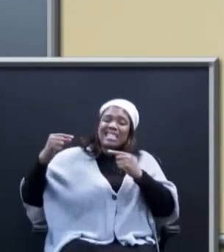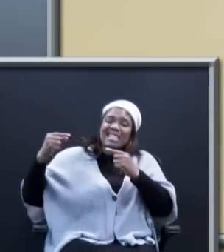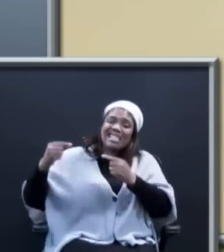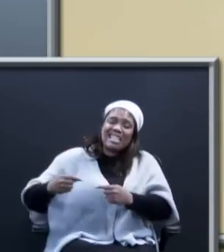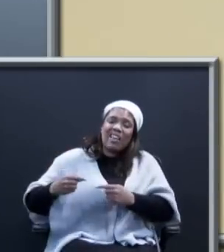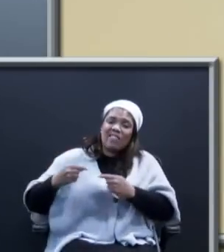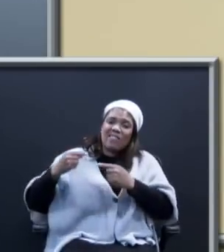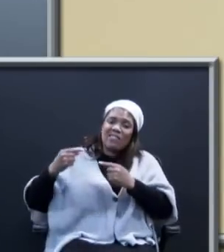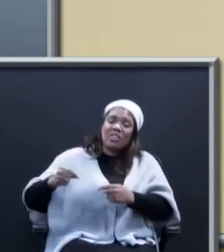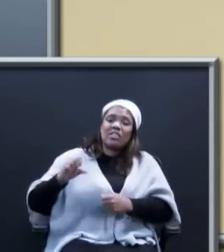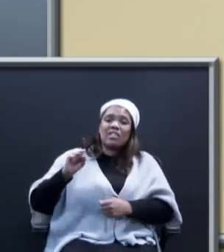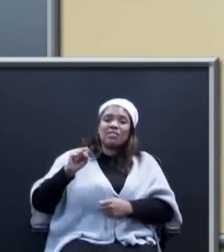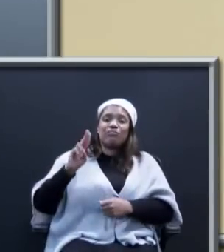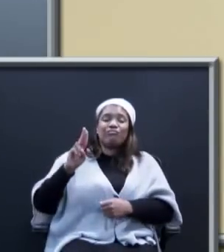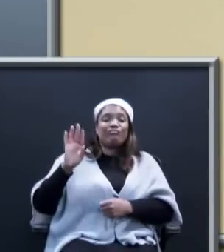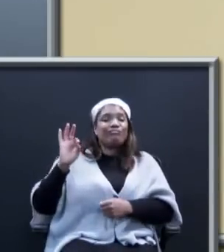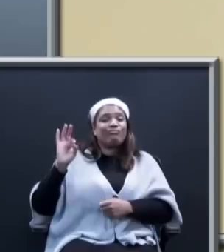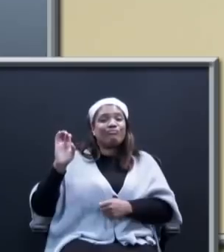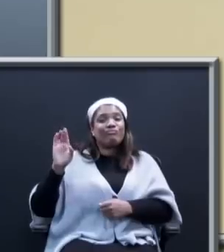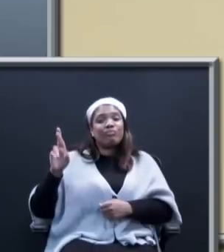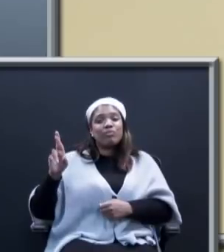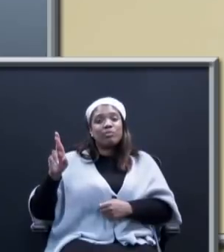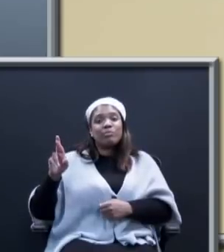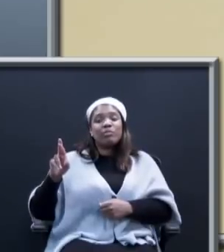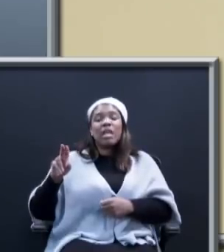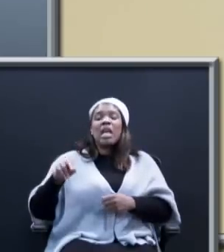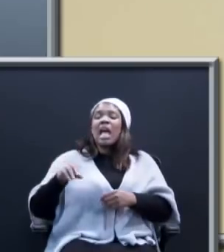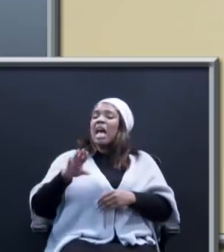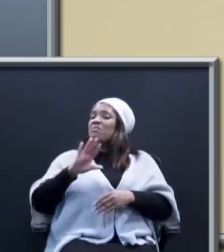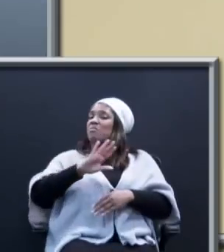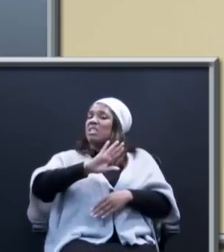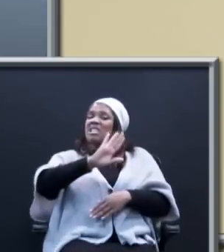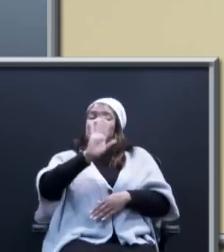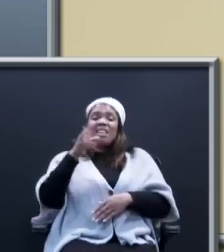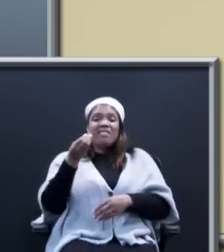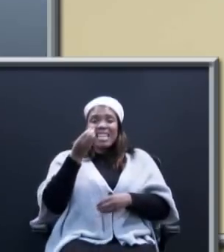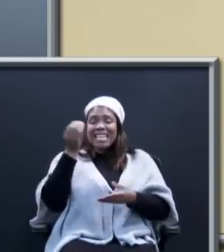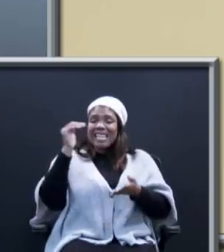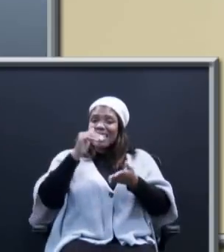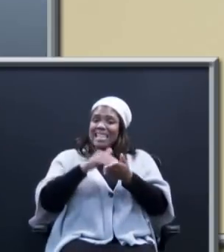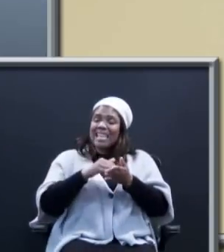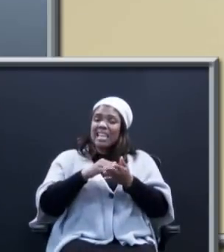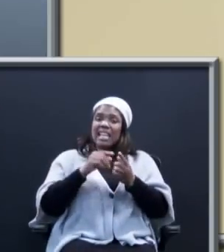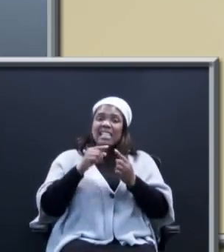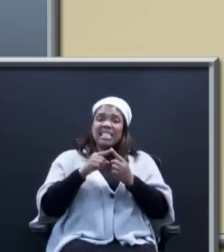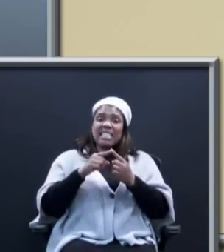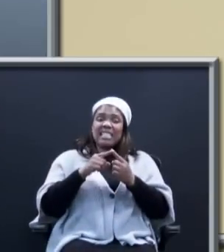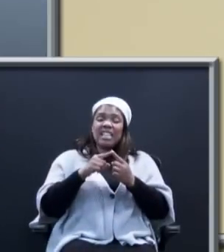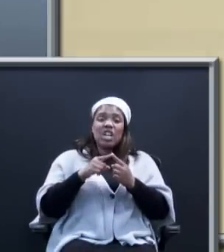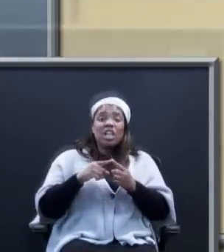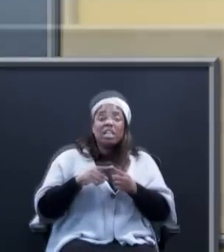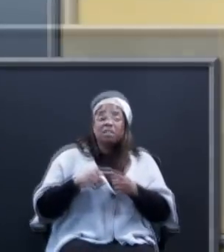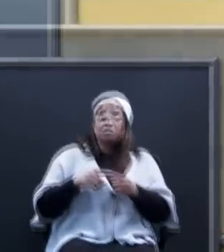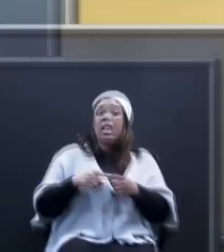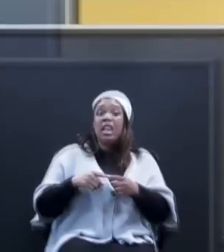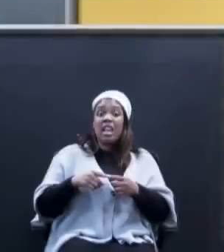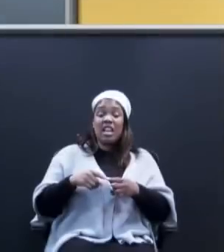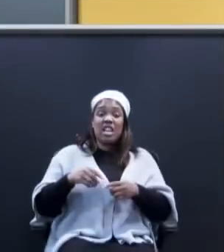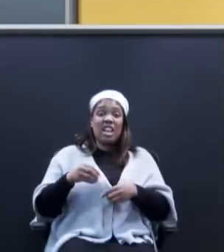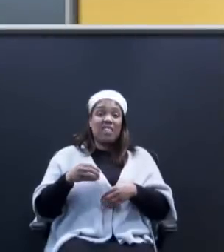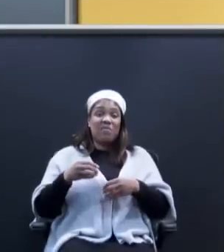not any more eat thereof until it be fulfilled in the kingdom of God. What's the word fulfill mean?